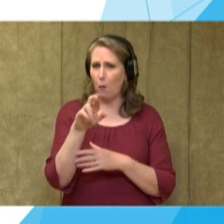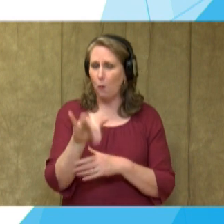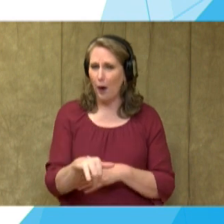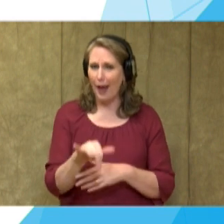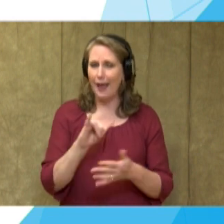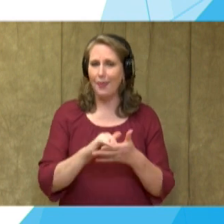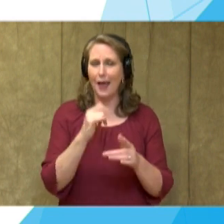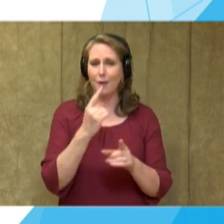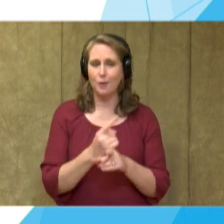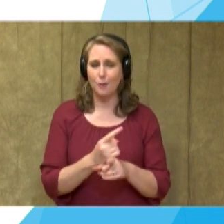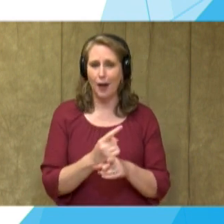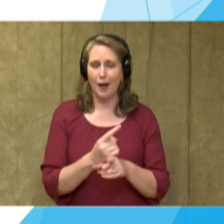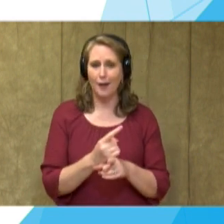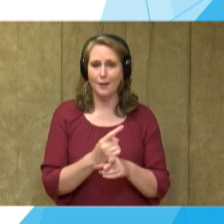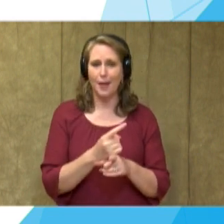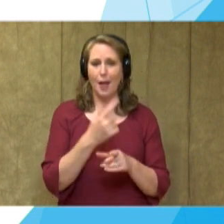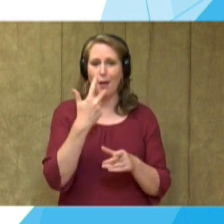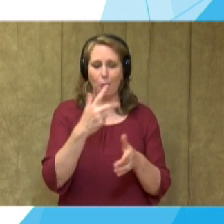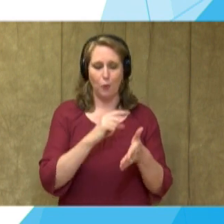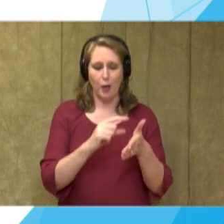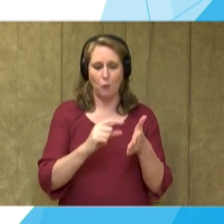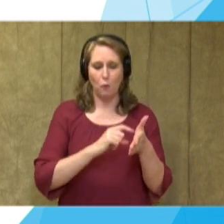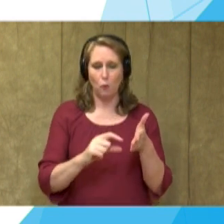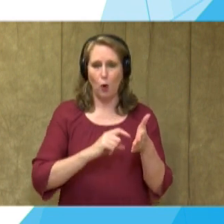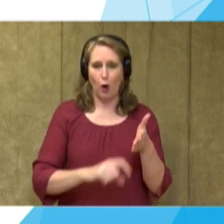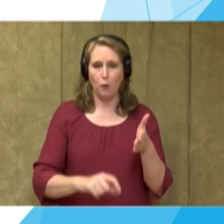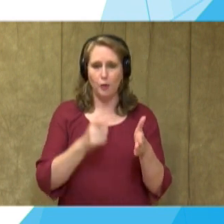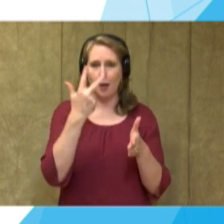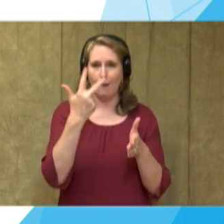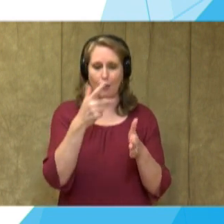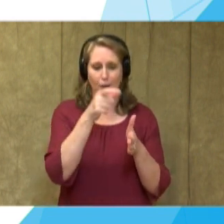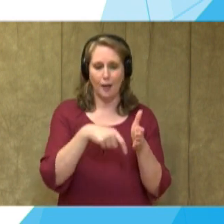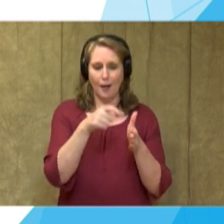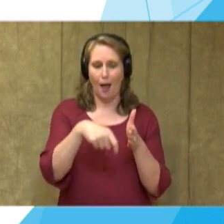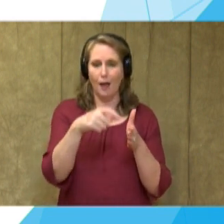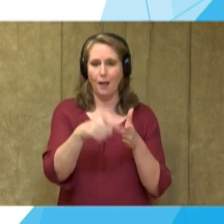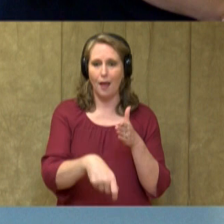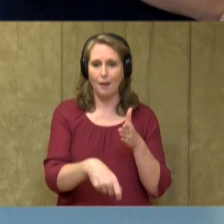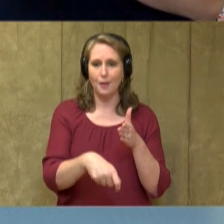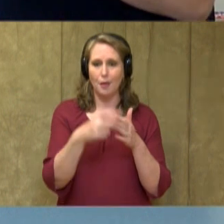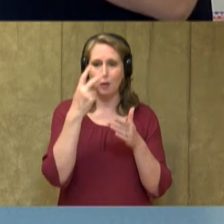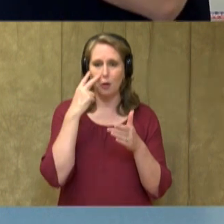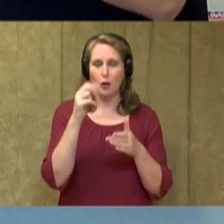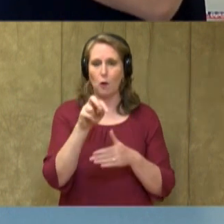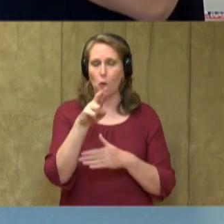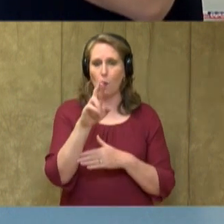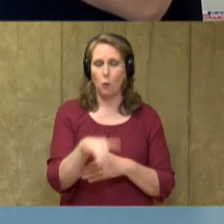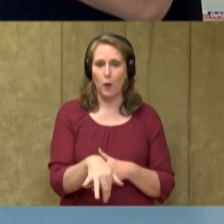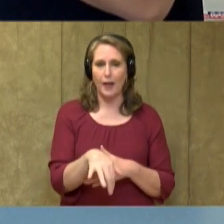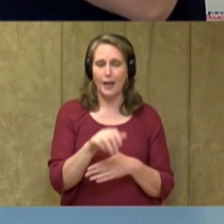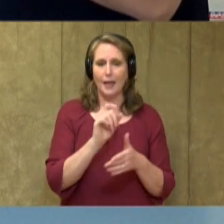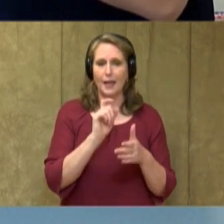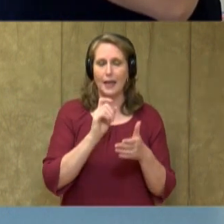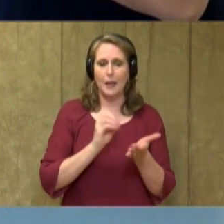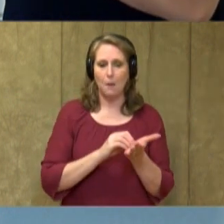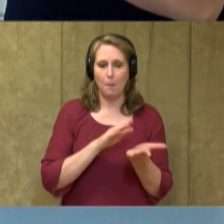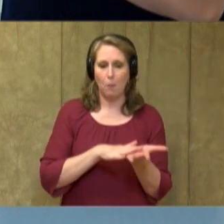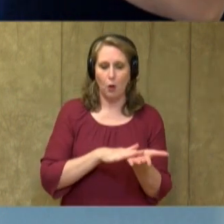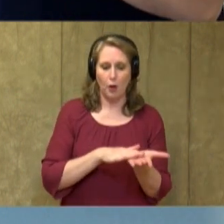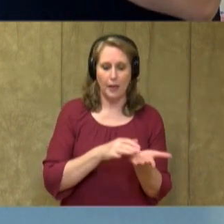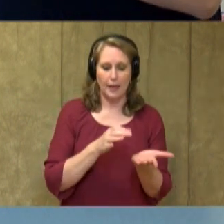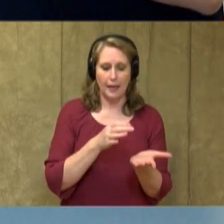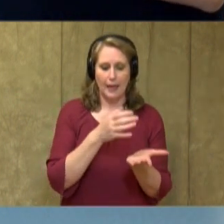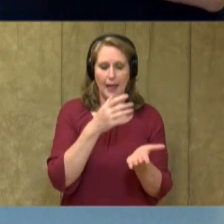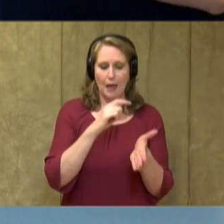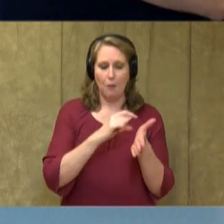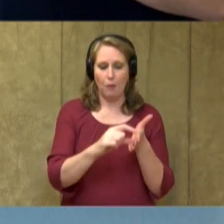That's right, it's 3 rows of 3. So look at his array. He put his cookies in